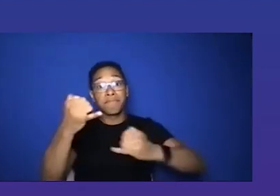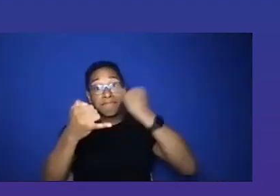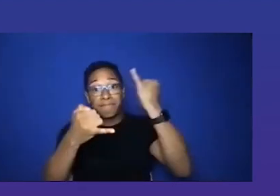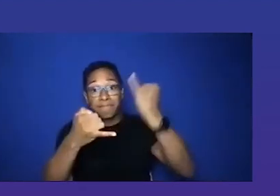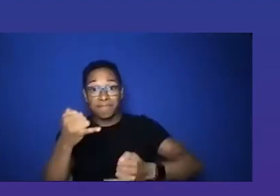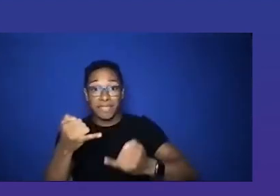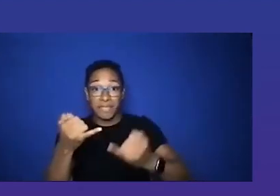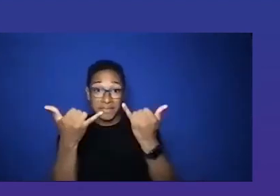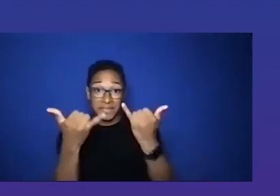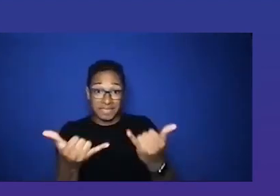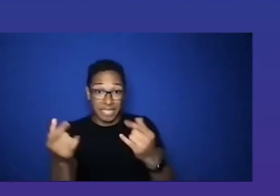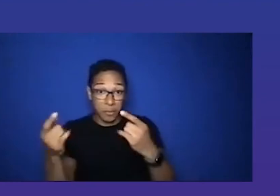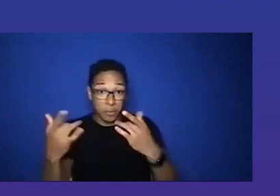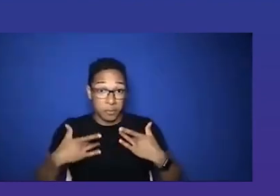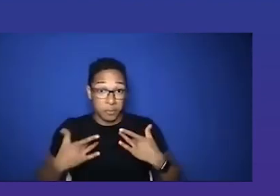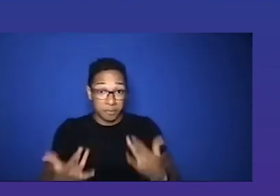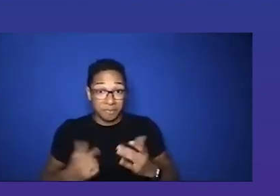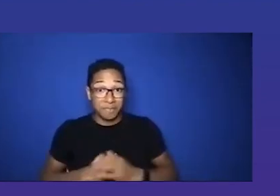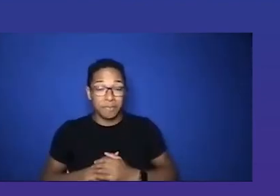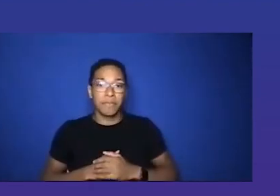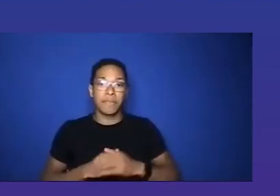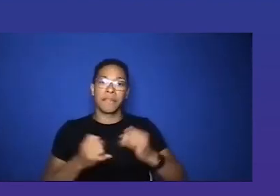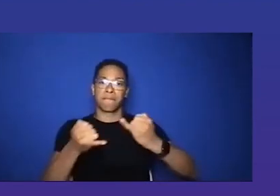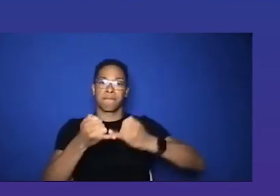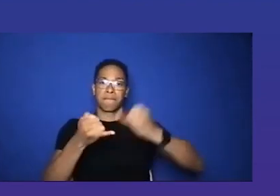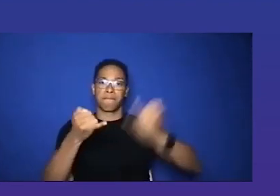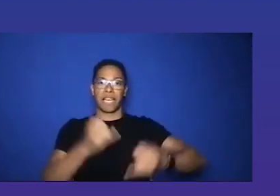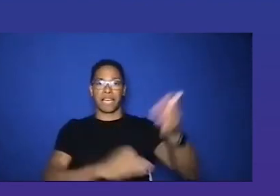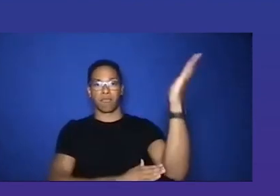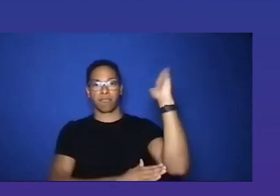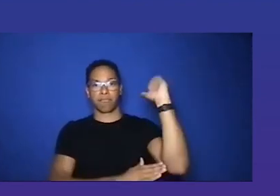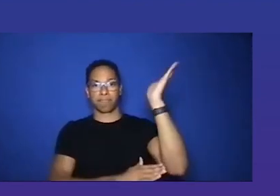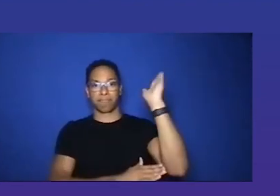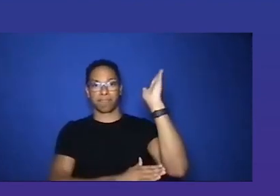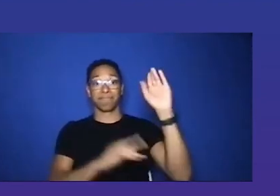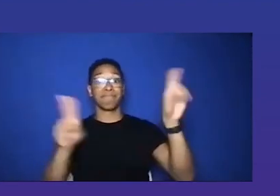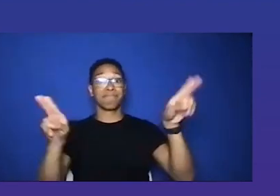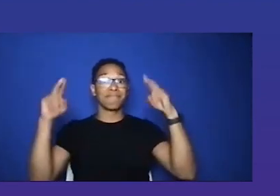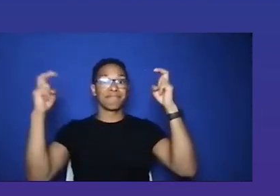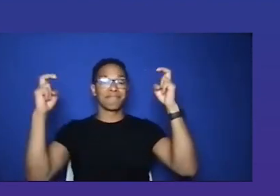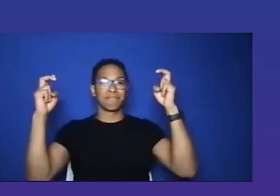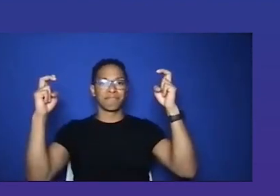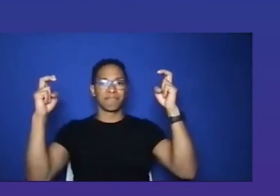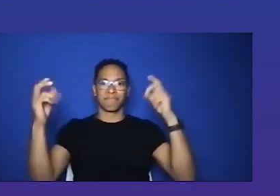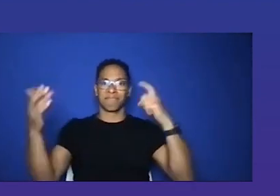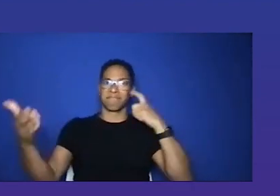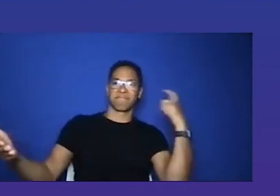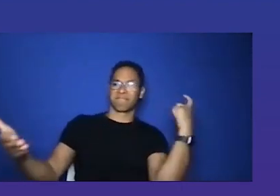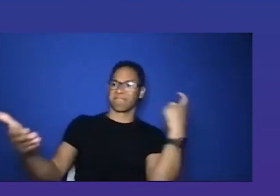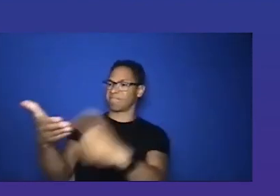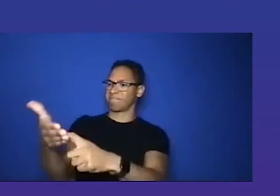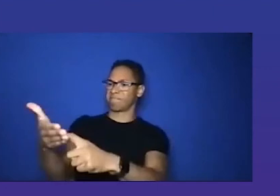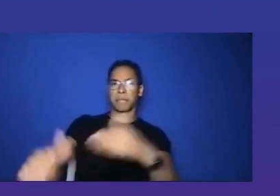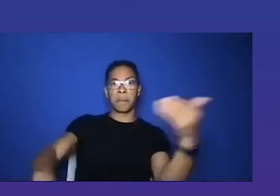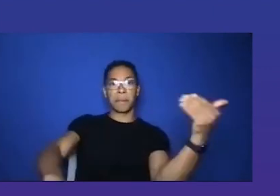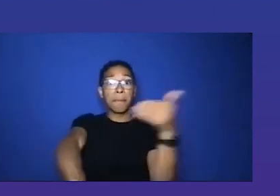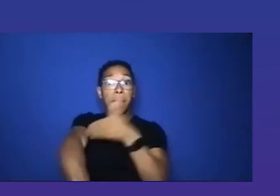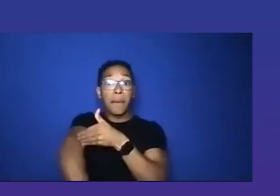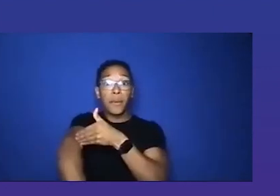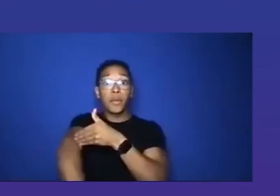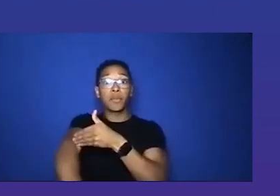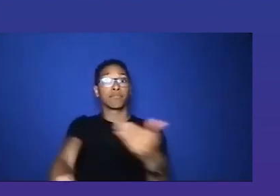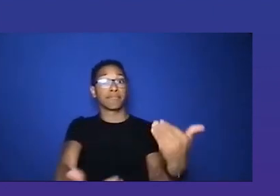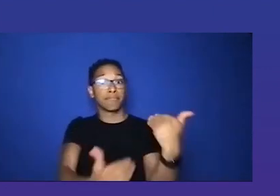today is our final keynote entitled A Reckoning of Power, Accountability, and Gender